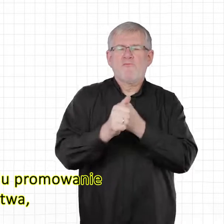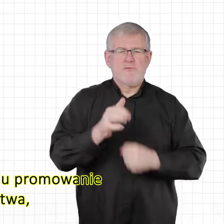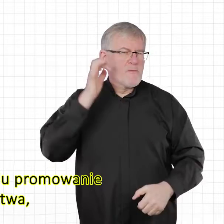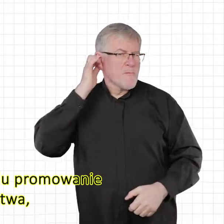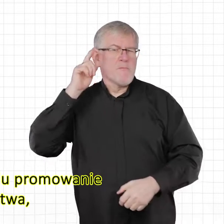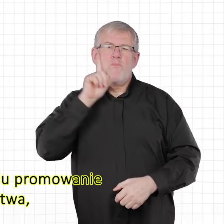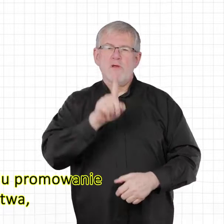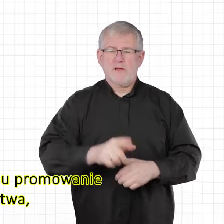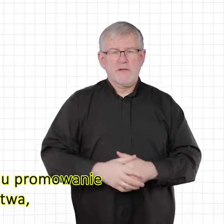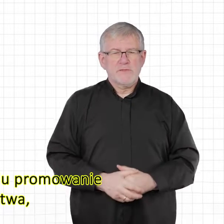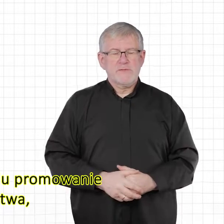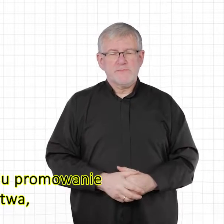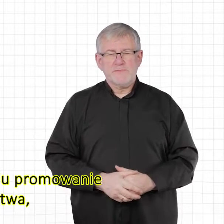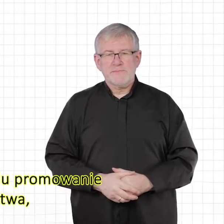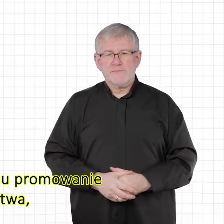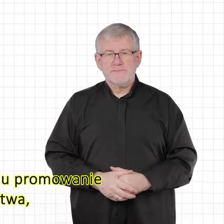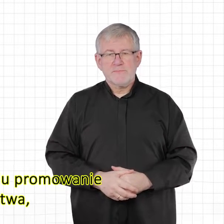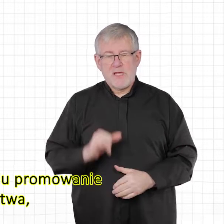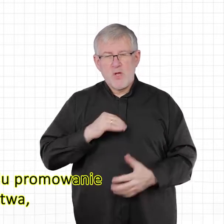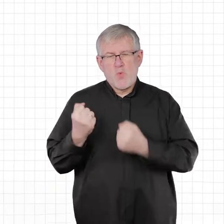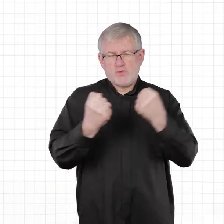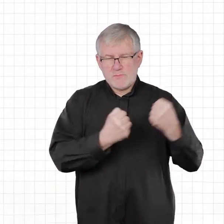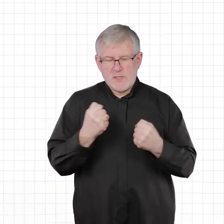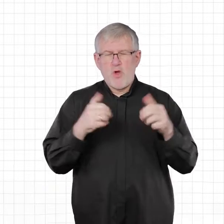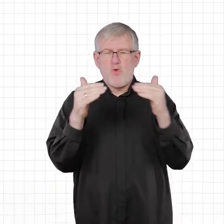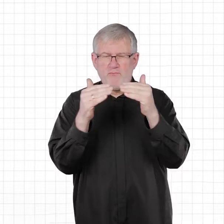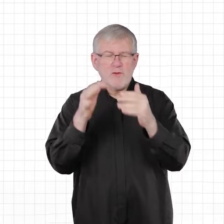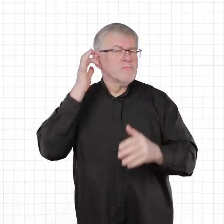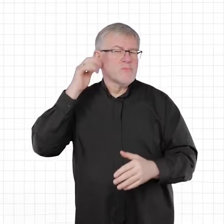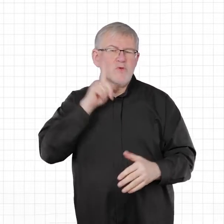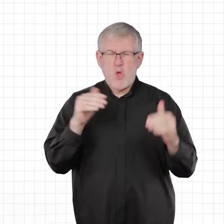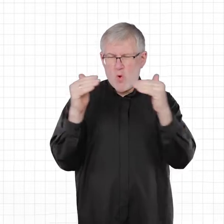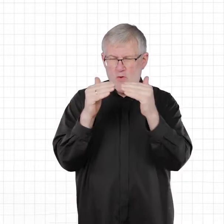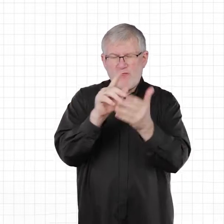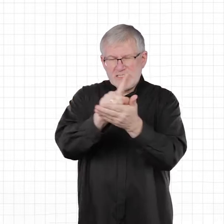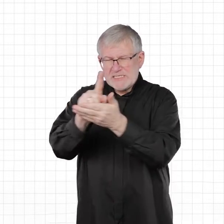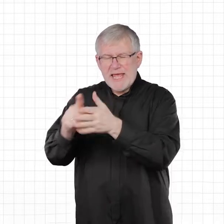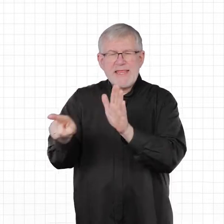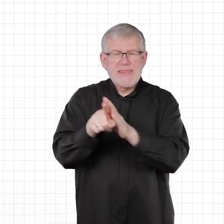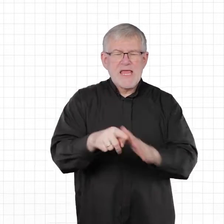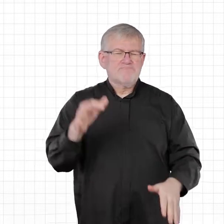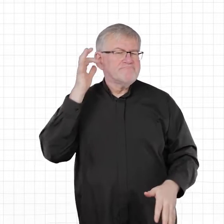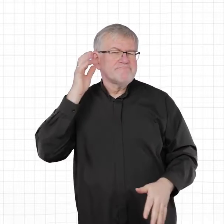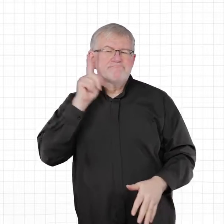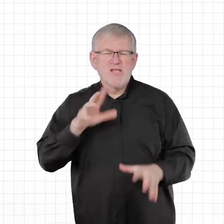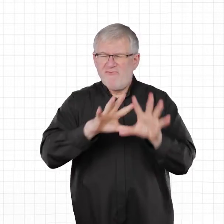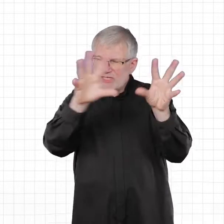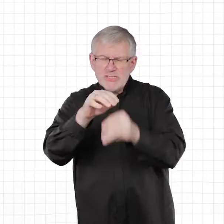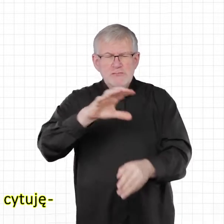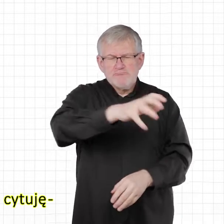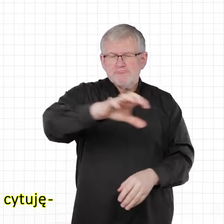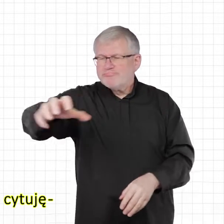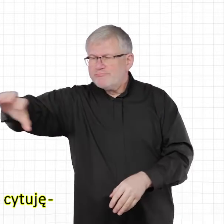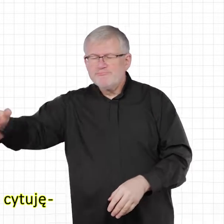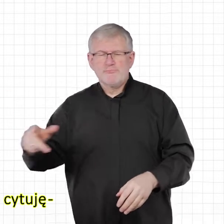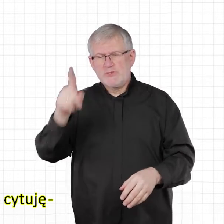the foundation for an inclusive, just, and rights-based society where everyone can prosper."